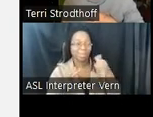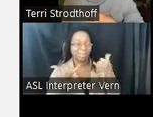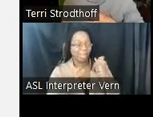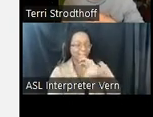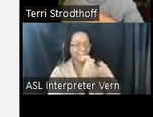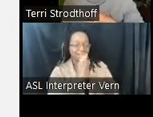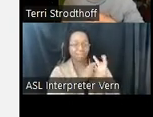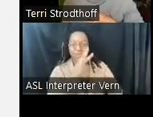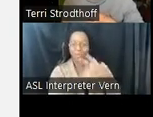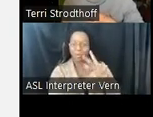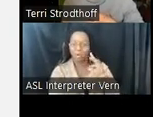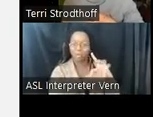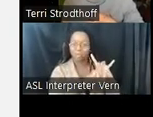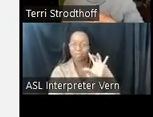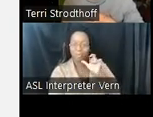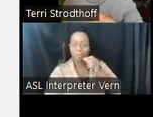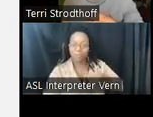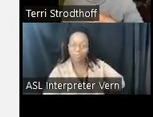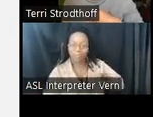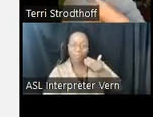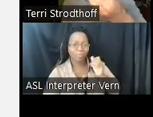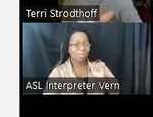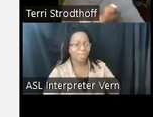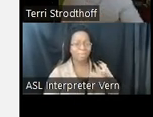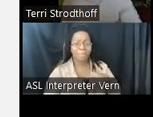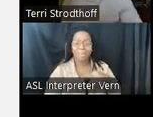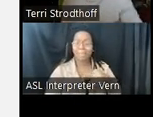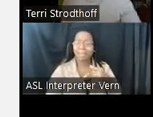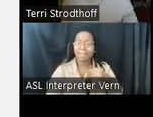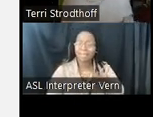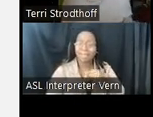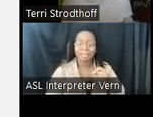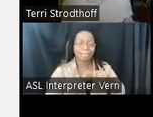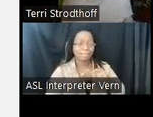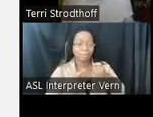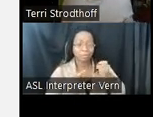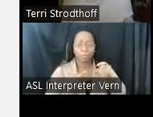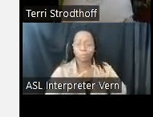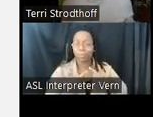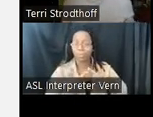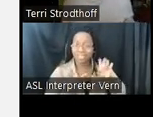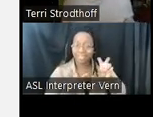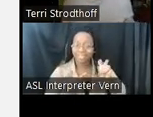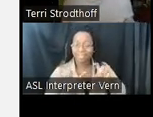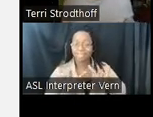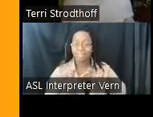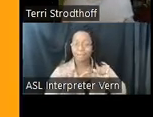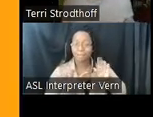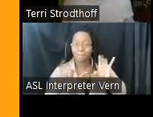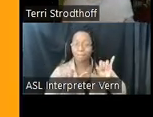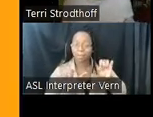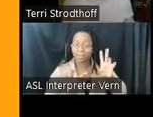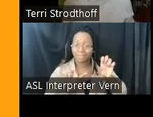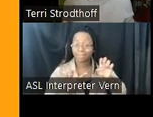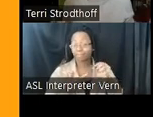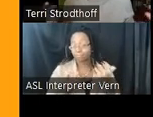be violent, controlling, coercive, abusive. And that's how we show up toward other people. And when we see that showing up in our